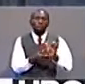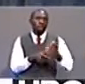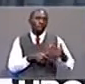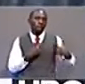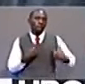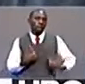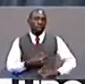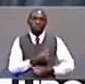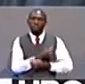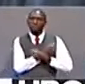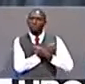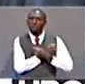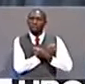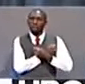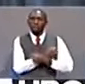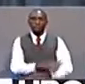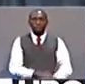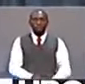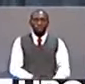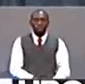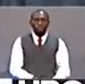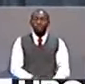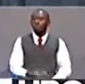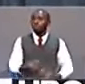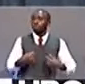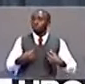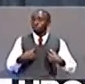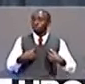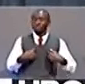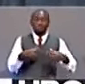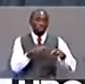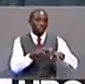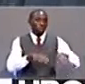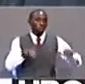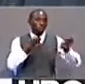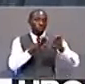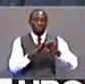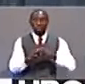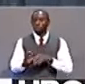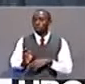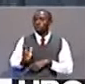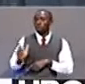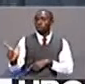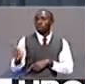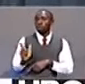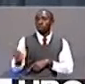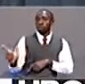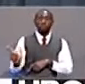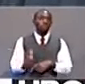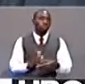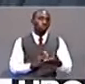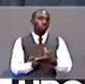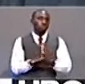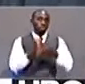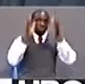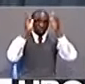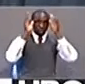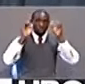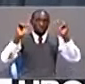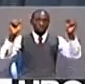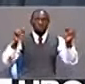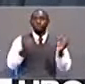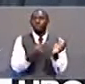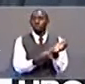I must agree with the colleagues, the fact that the President of Uganda